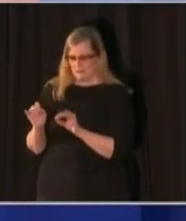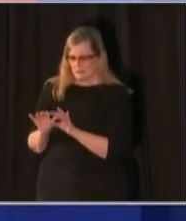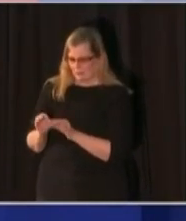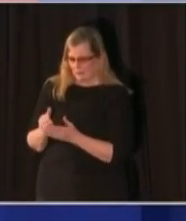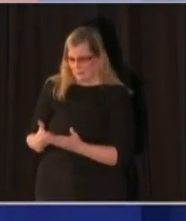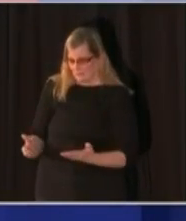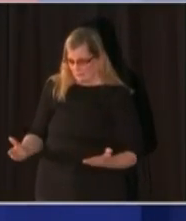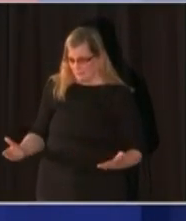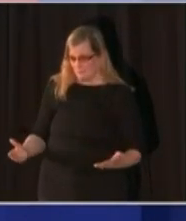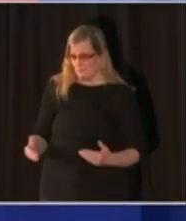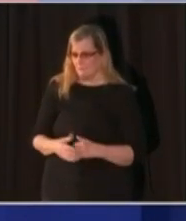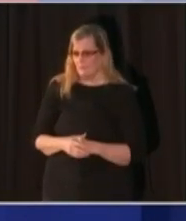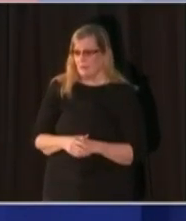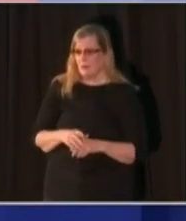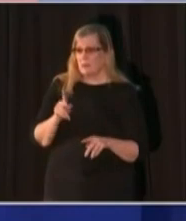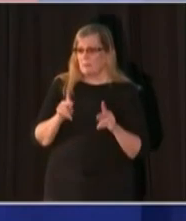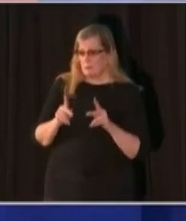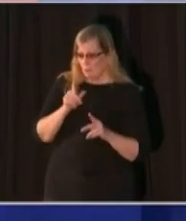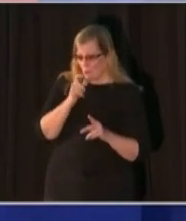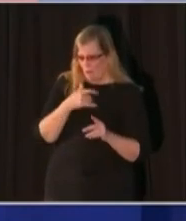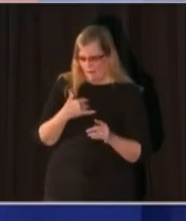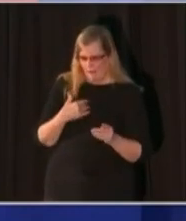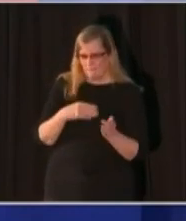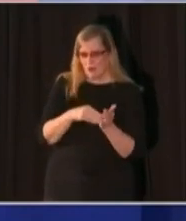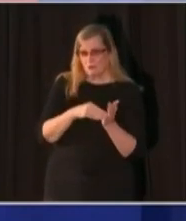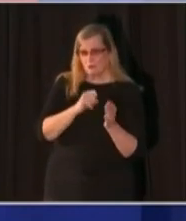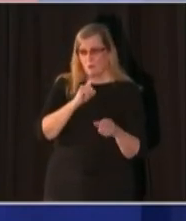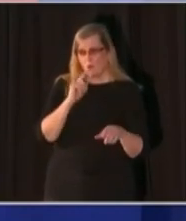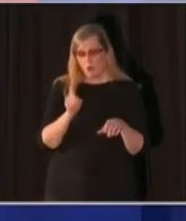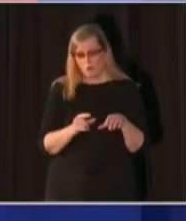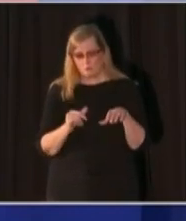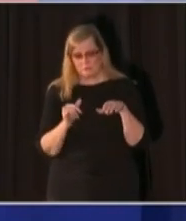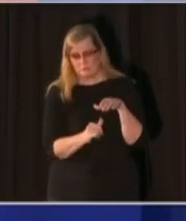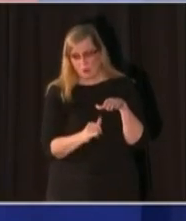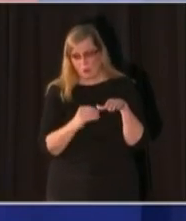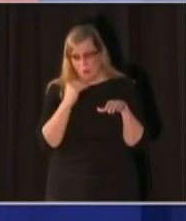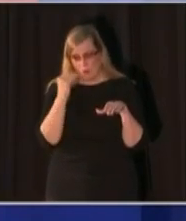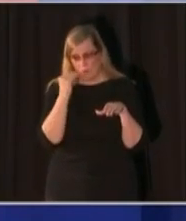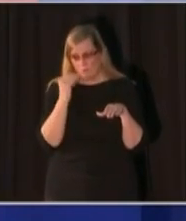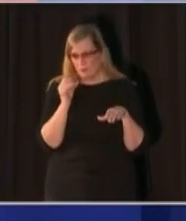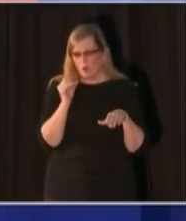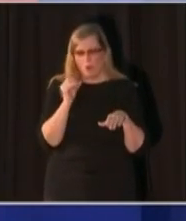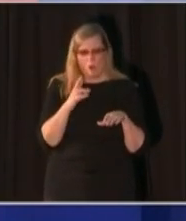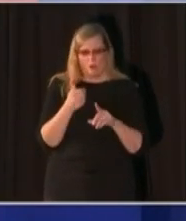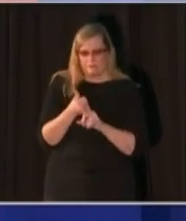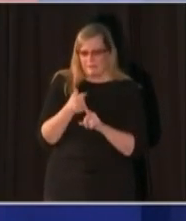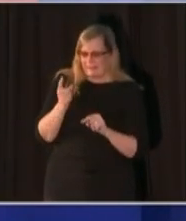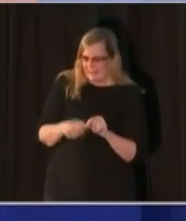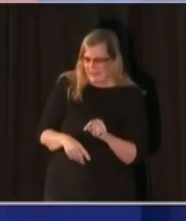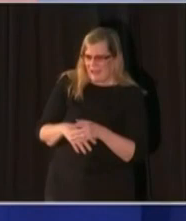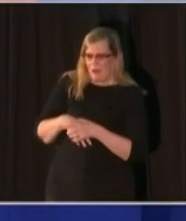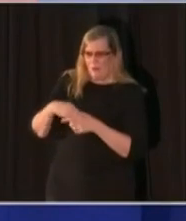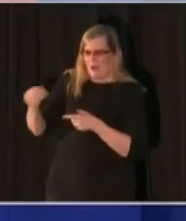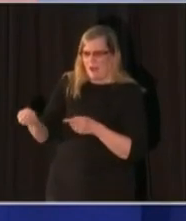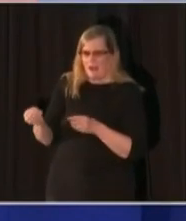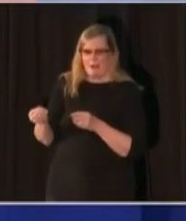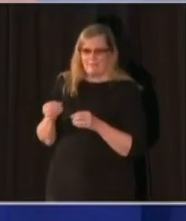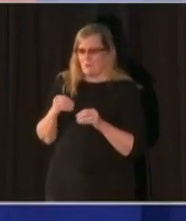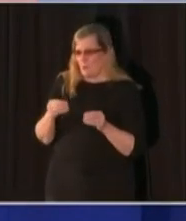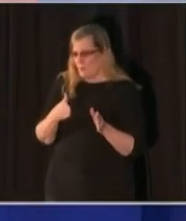quarantined or others who are having difficulty getting access to food and essential items. Further, on